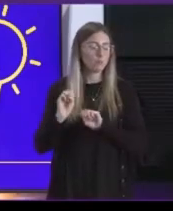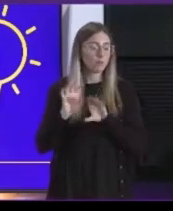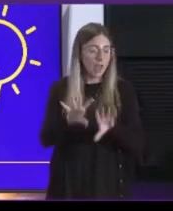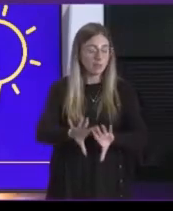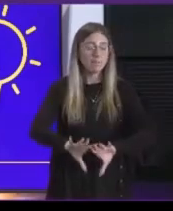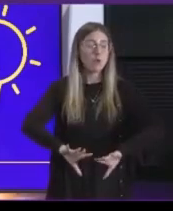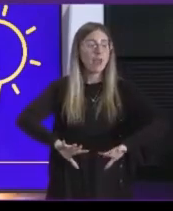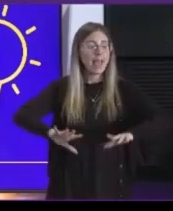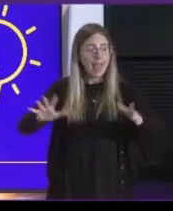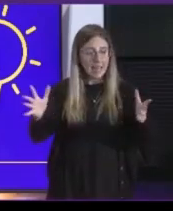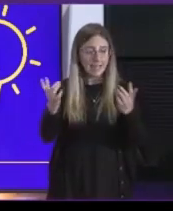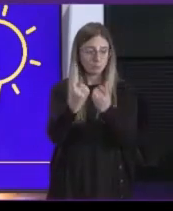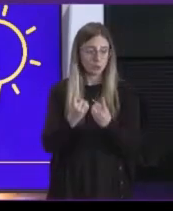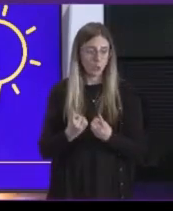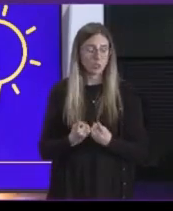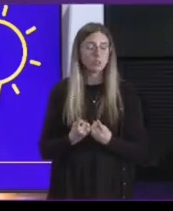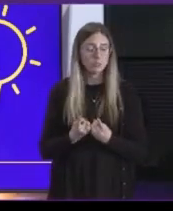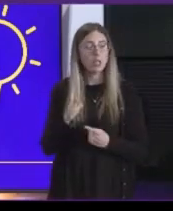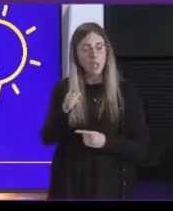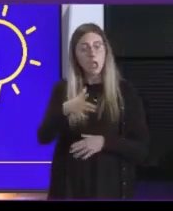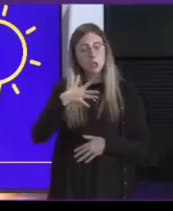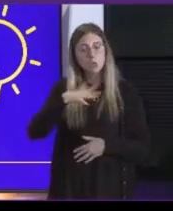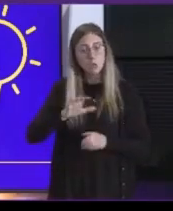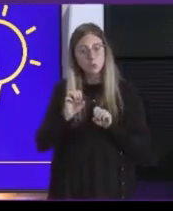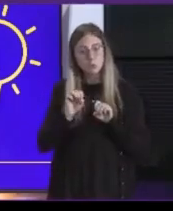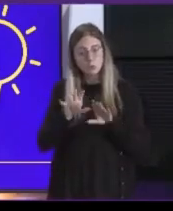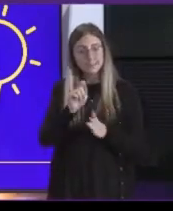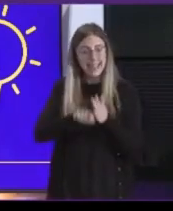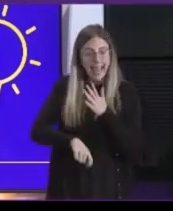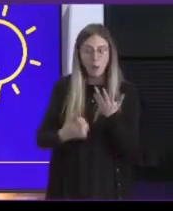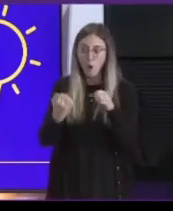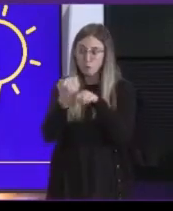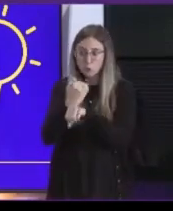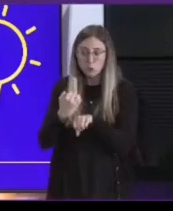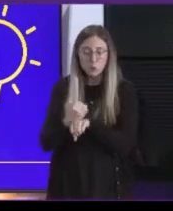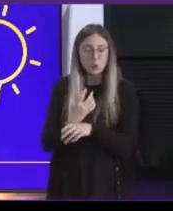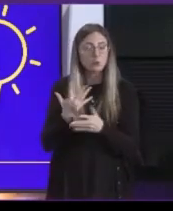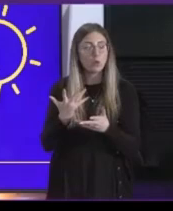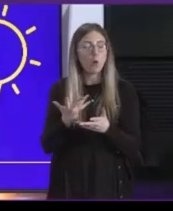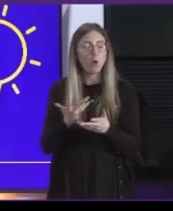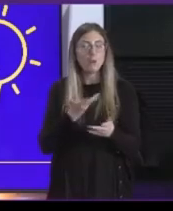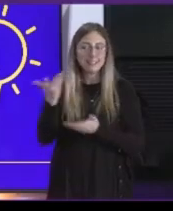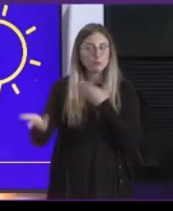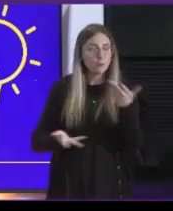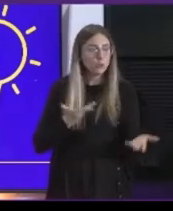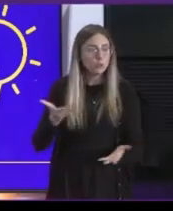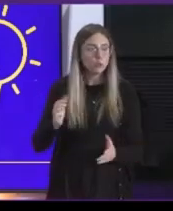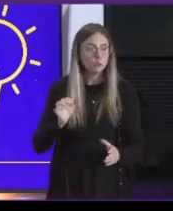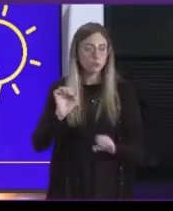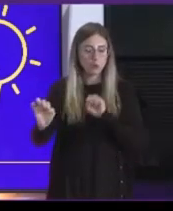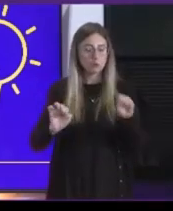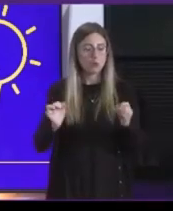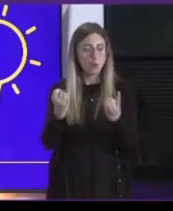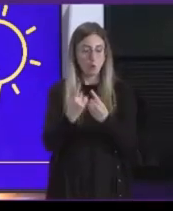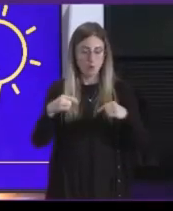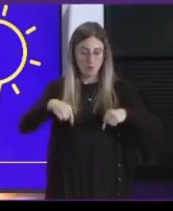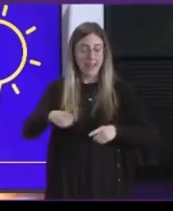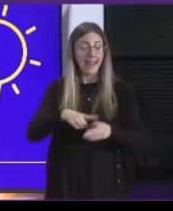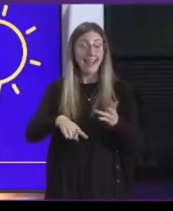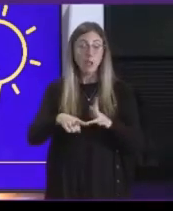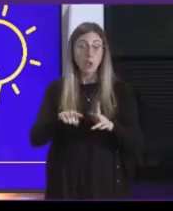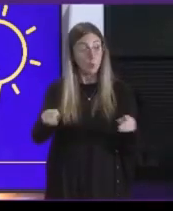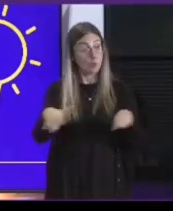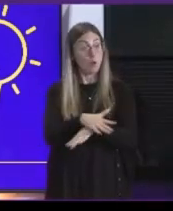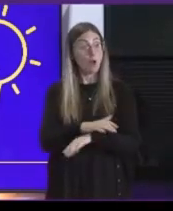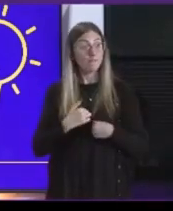of those products or services, and you want to sell or produce or distribute your products and services within the EU, then you are